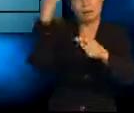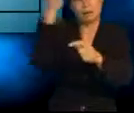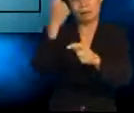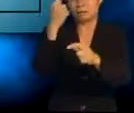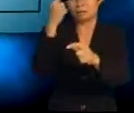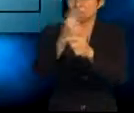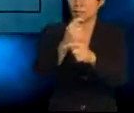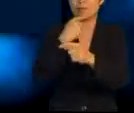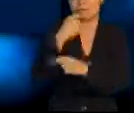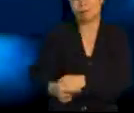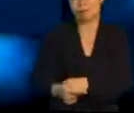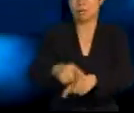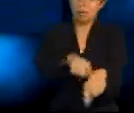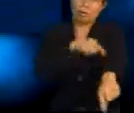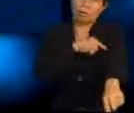longer.